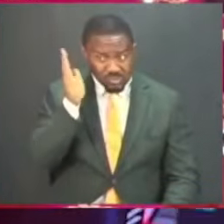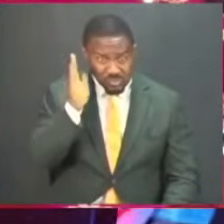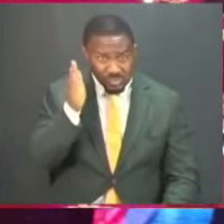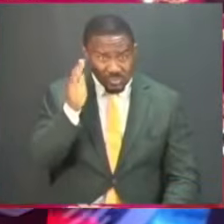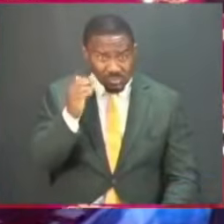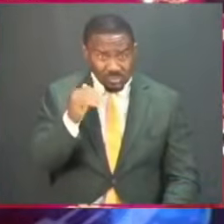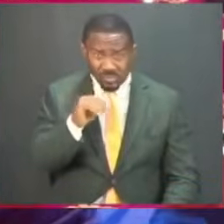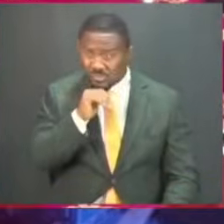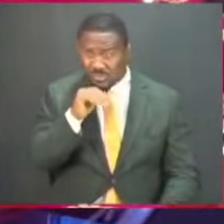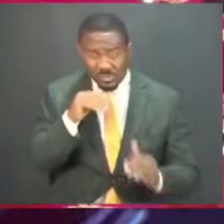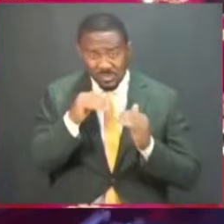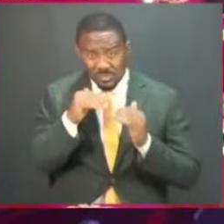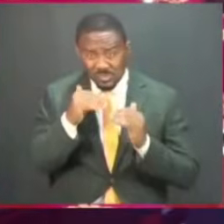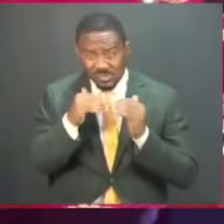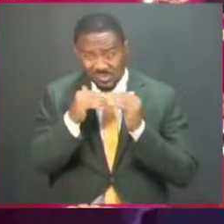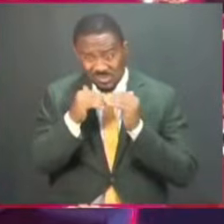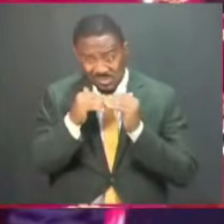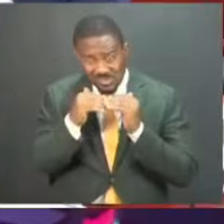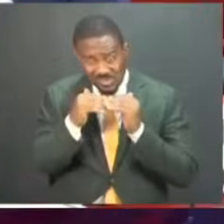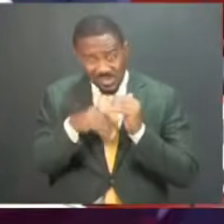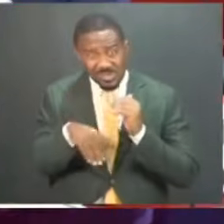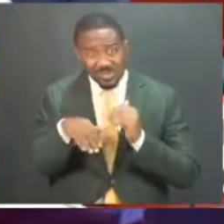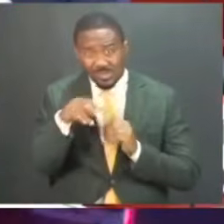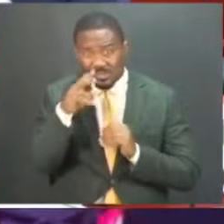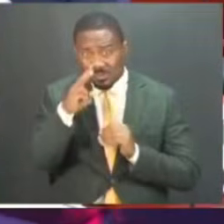not less than 2 hours.